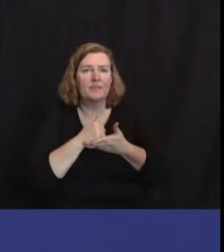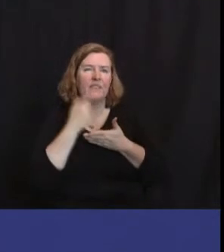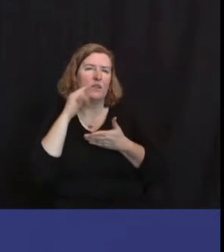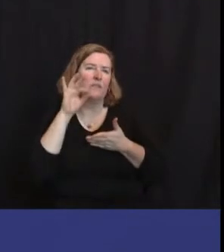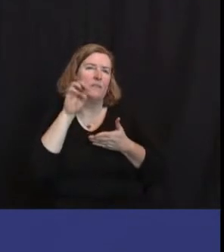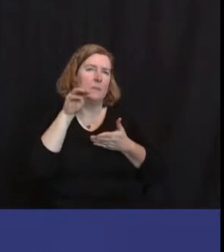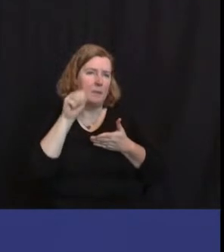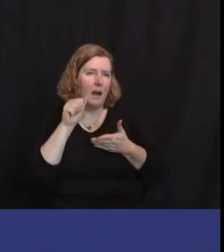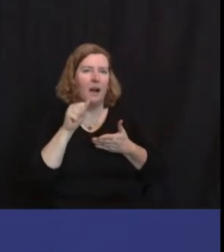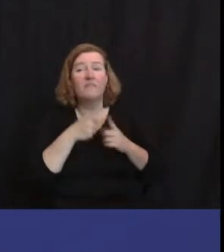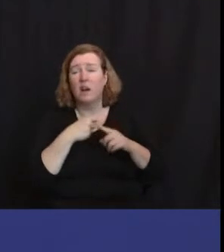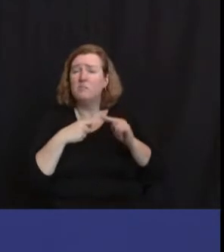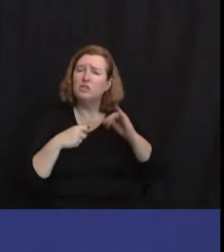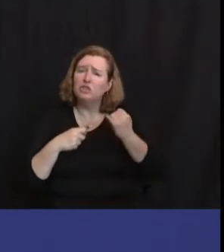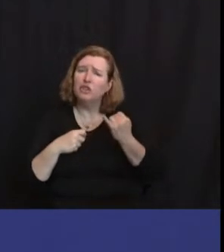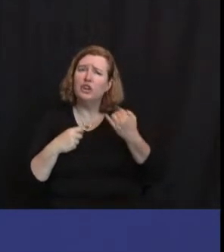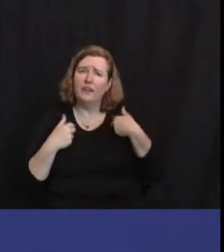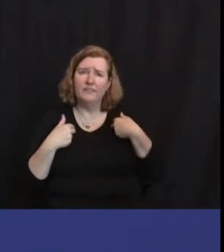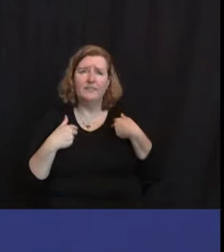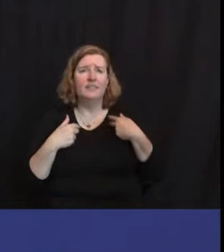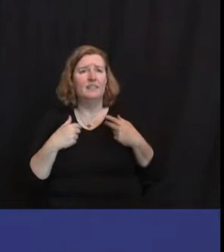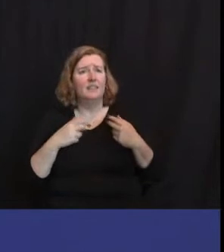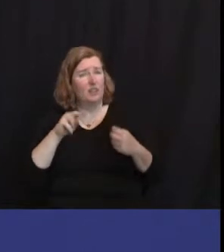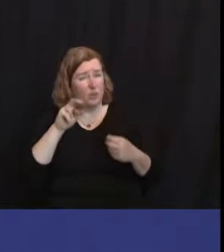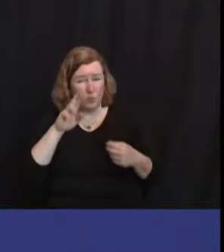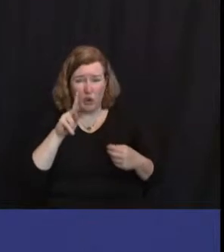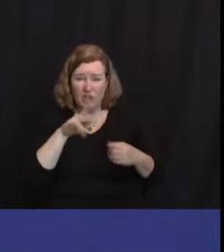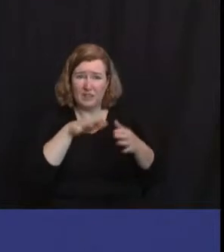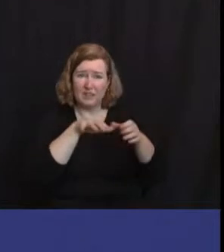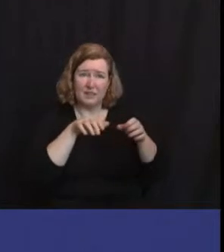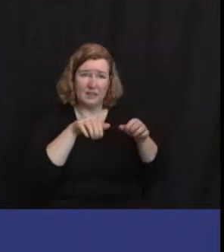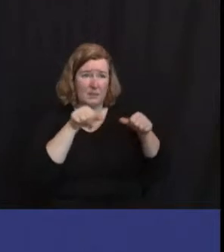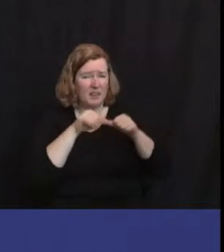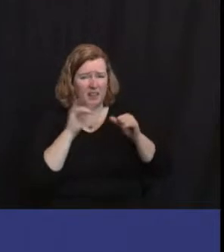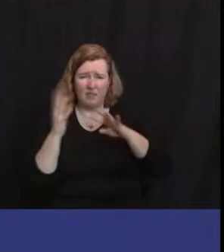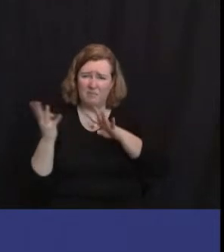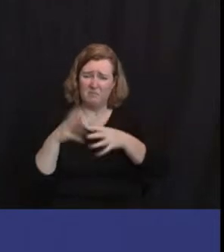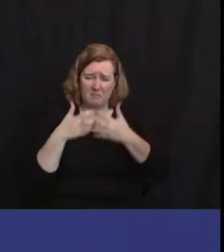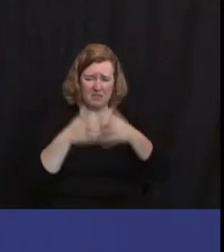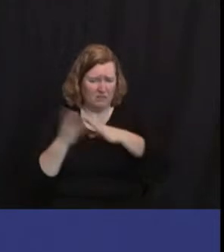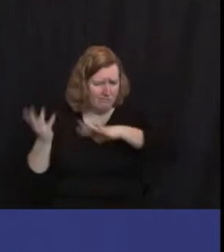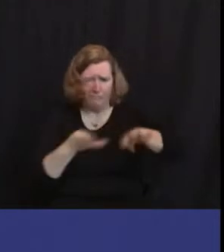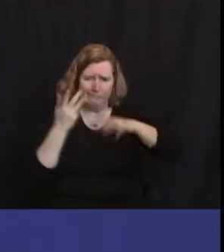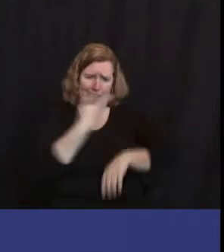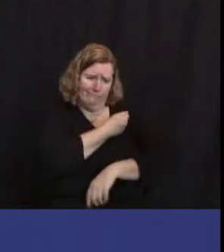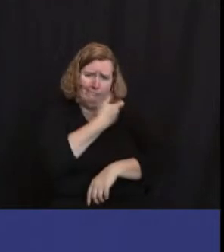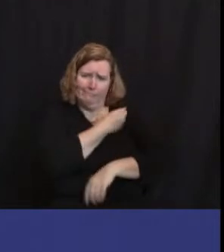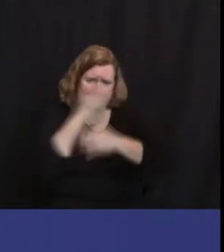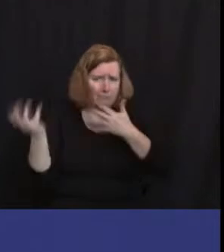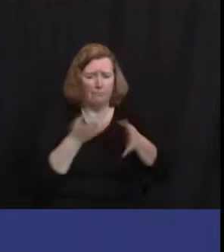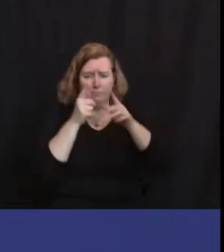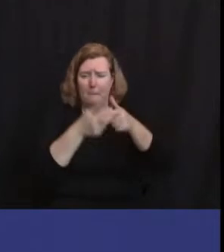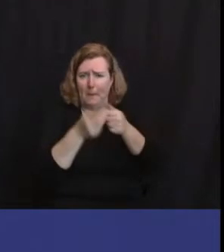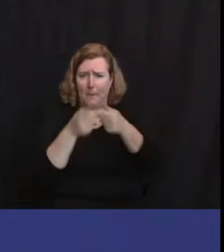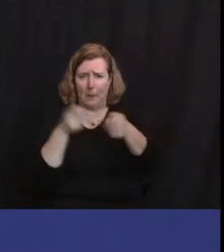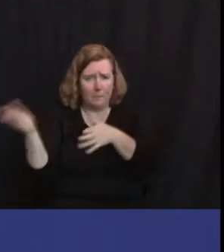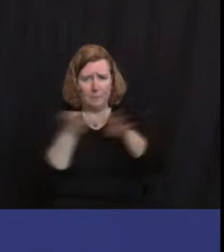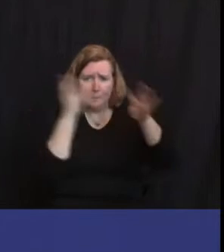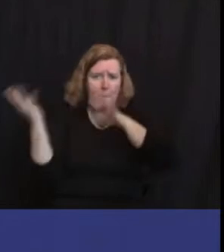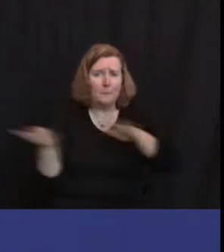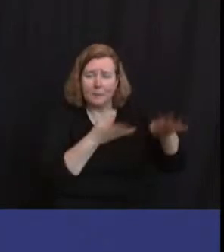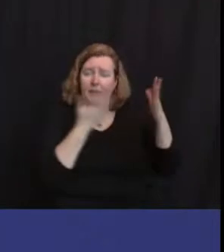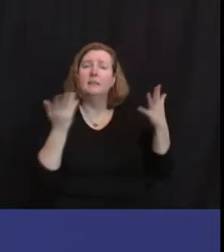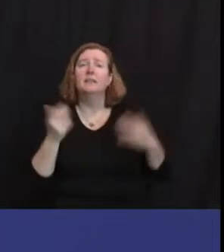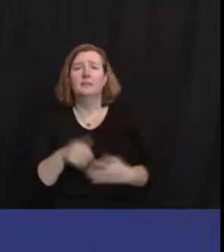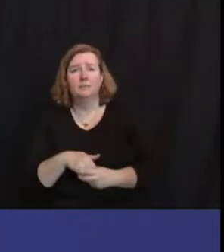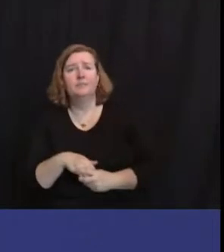just an extraordinary, it's a machine. And then secondly, you and I were at the port not that long after. And